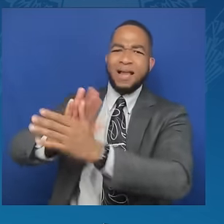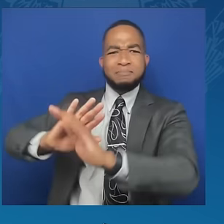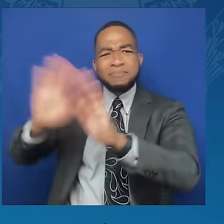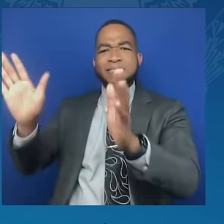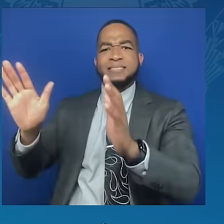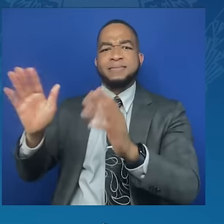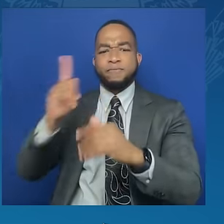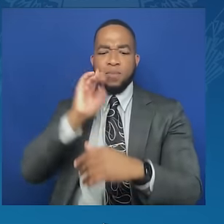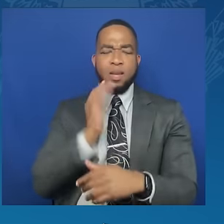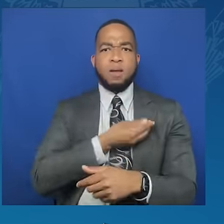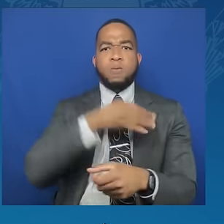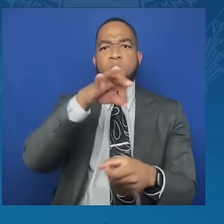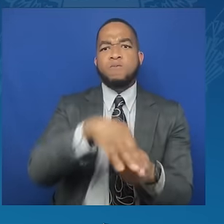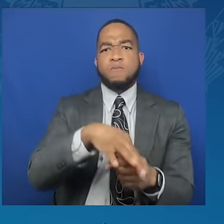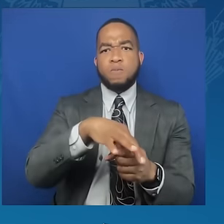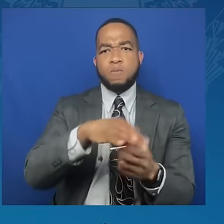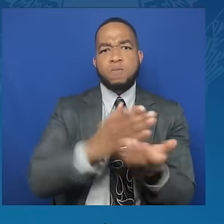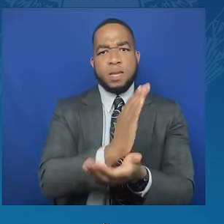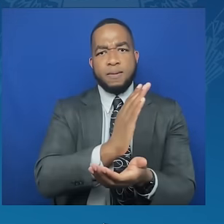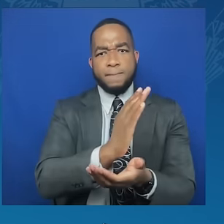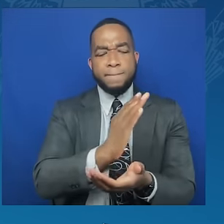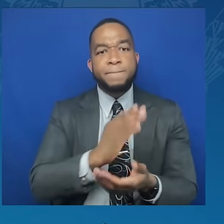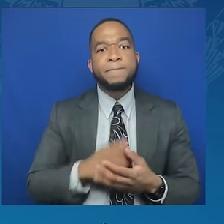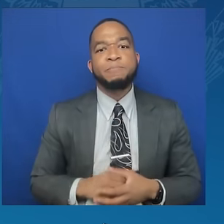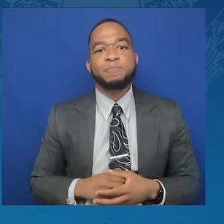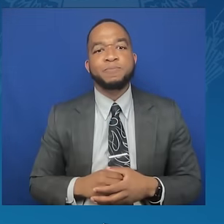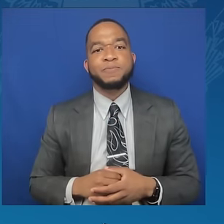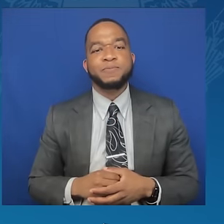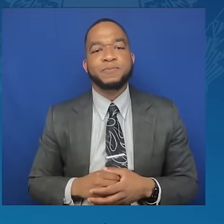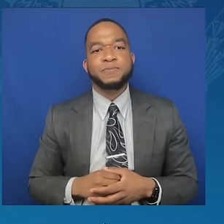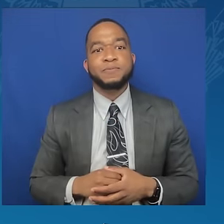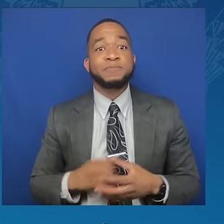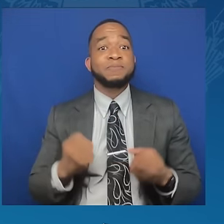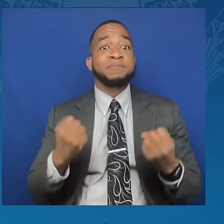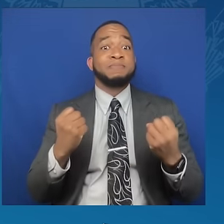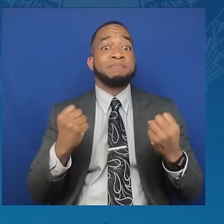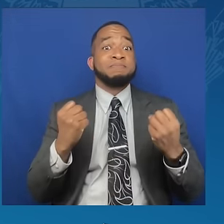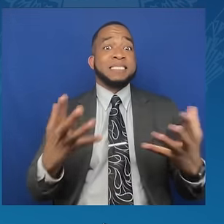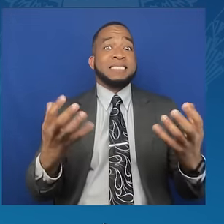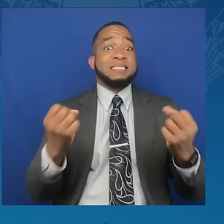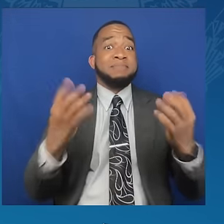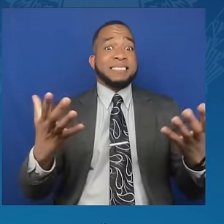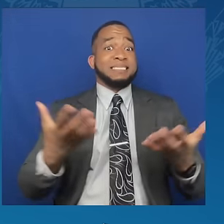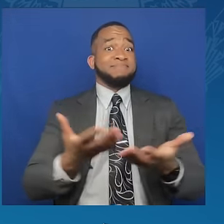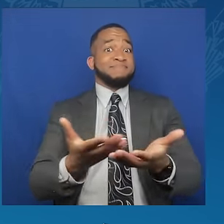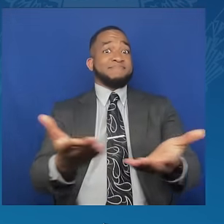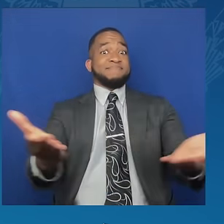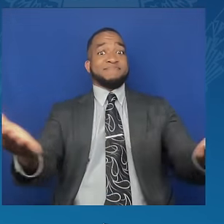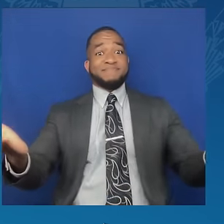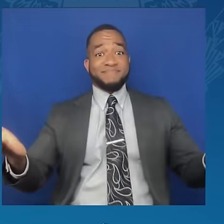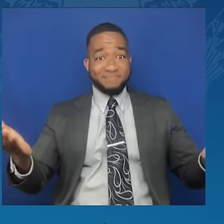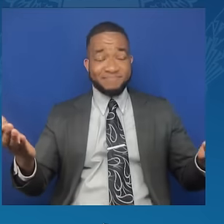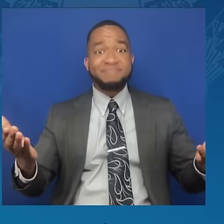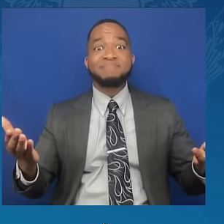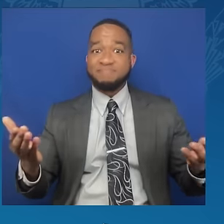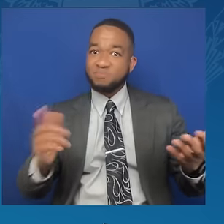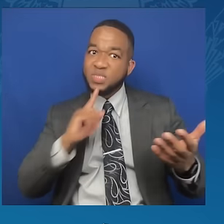together. They are many and they are powerful. But the spirit forged here is